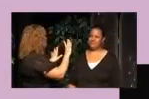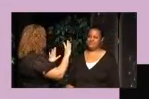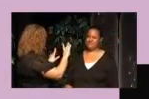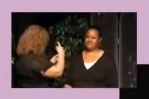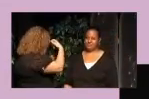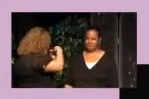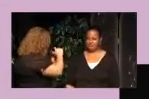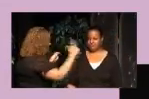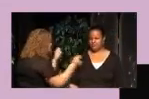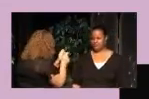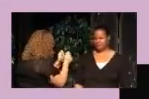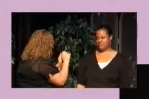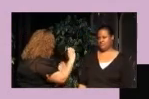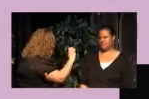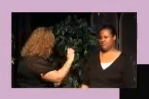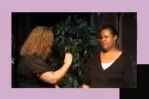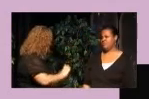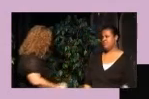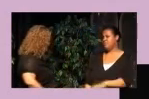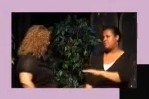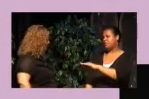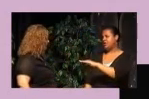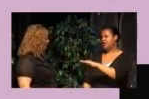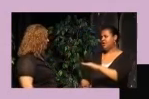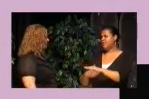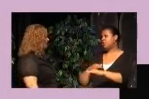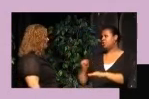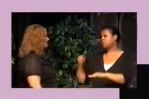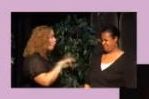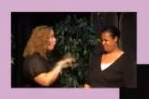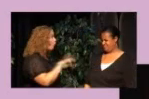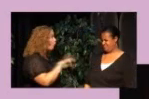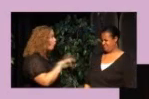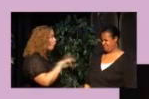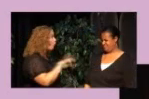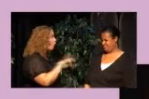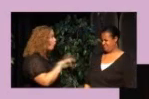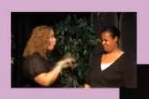Dream of vengeance. Goodbye, my only reason for living.